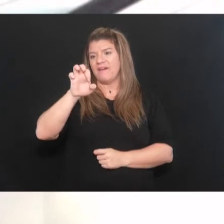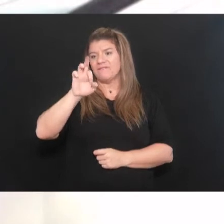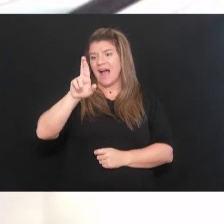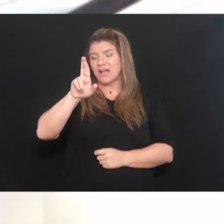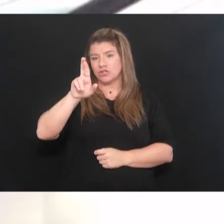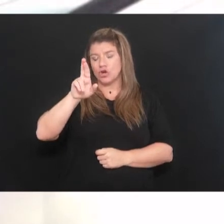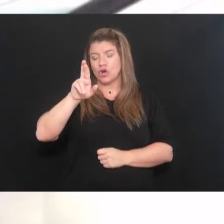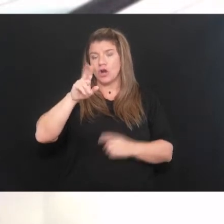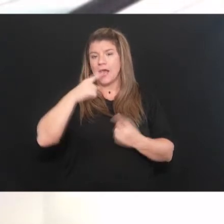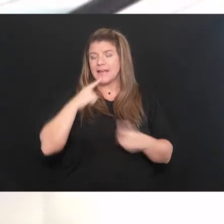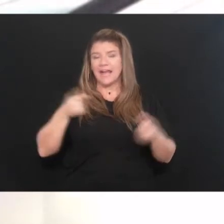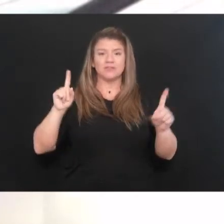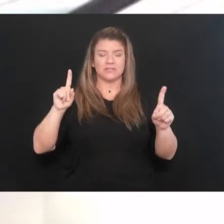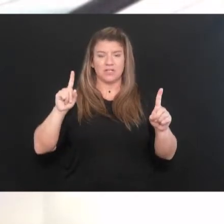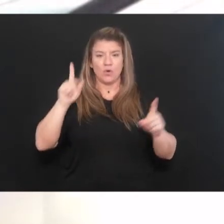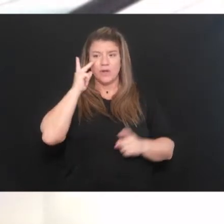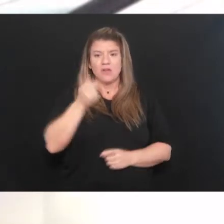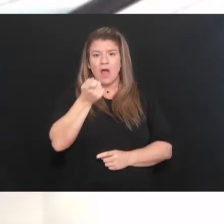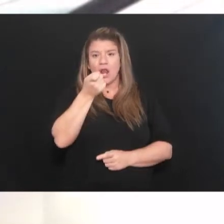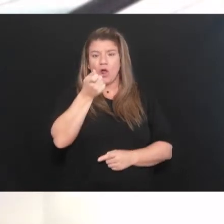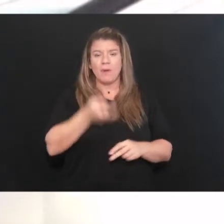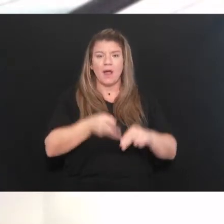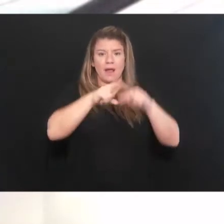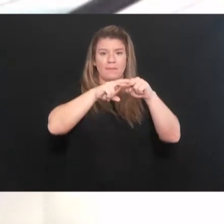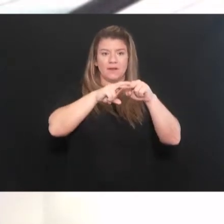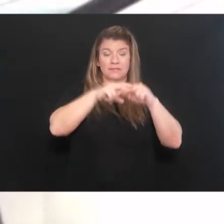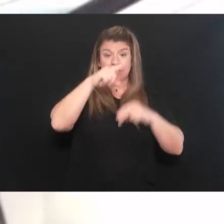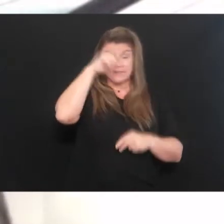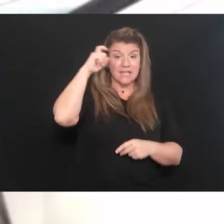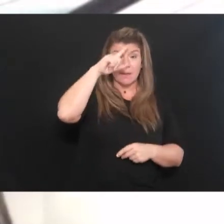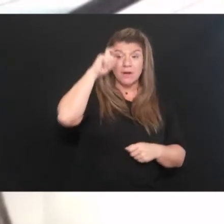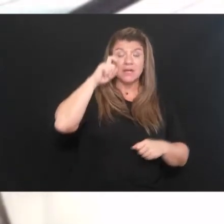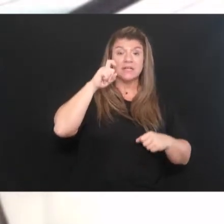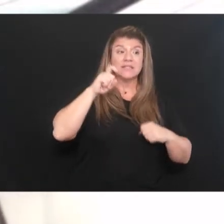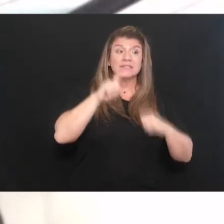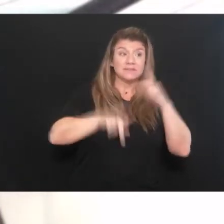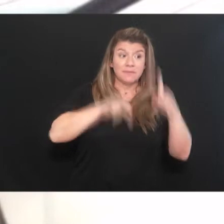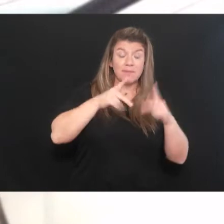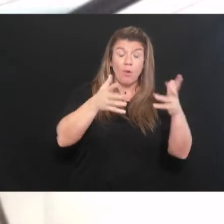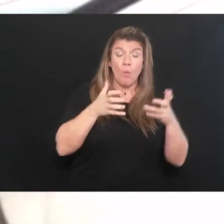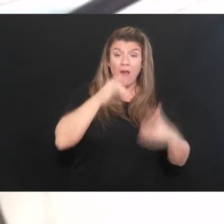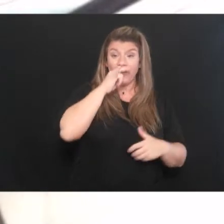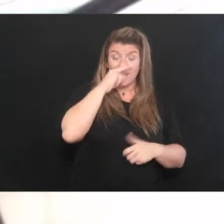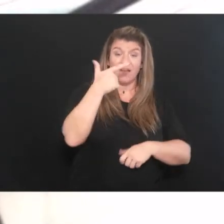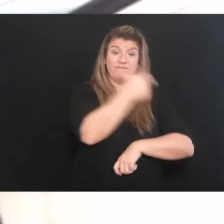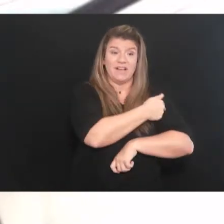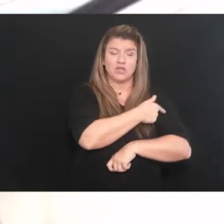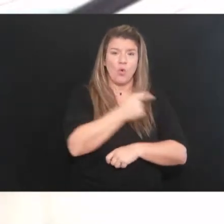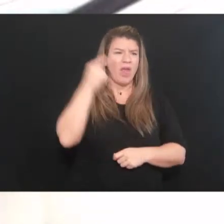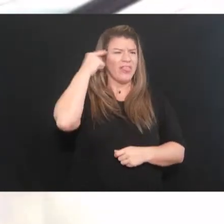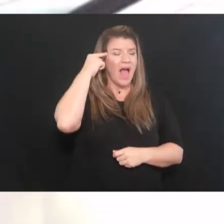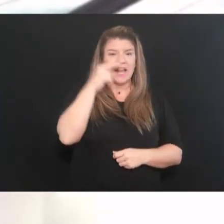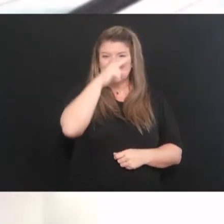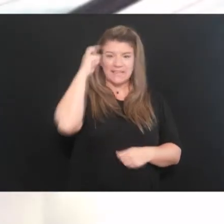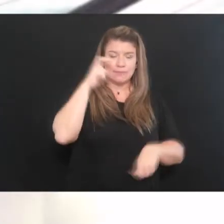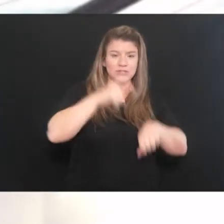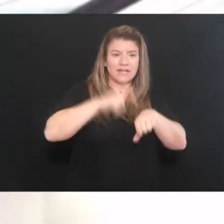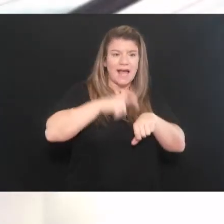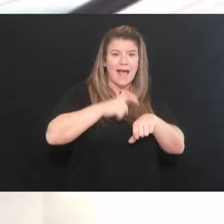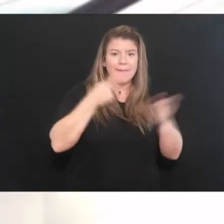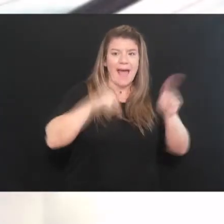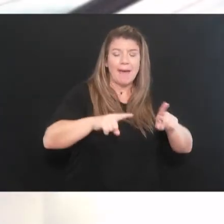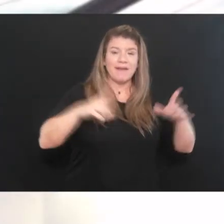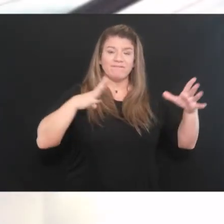out, we did see a little bit of an uptick before the summertime with people wanting their children vaccinated. And we thought, you know, with the summertime coming and